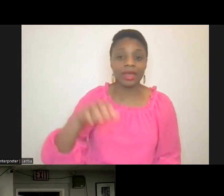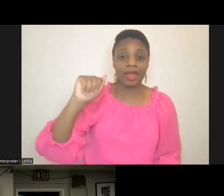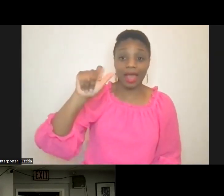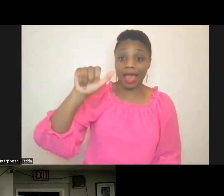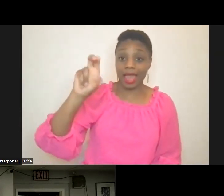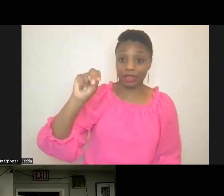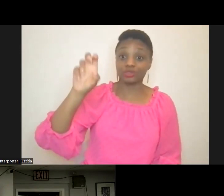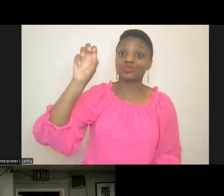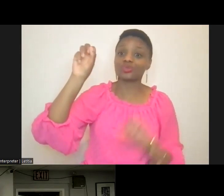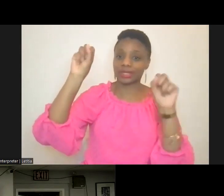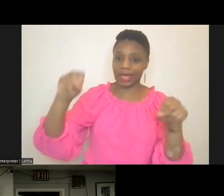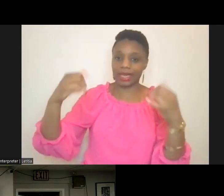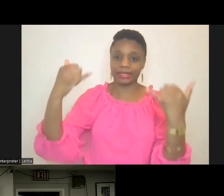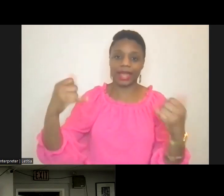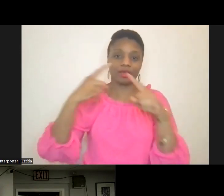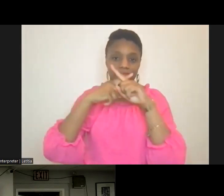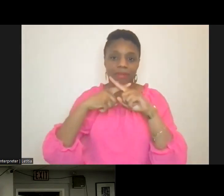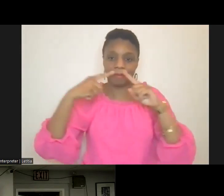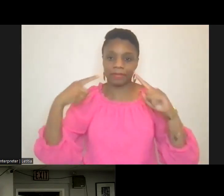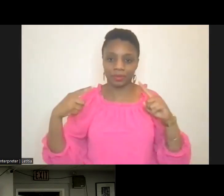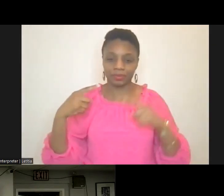right, you should be able to turn on your microphone now.